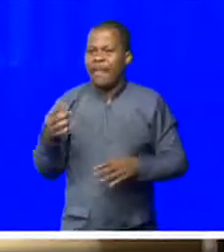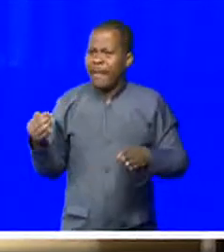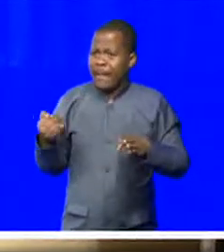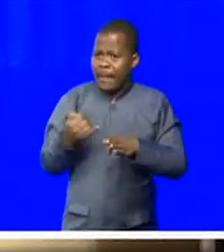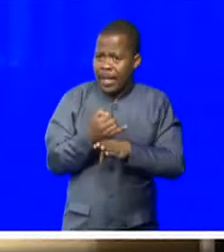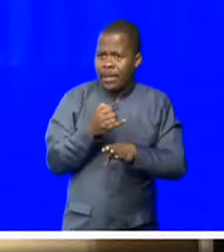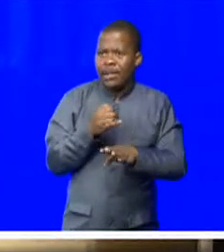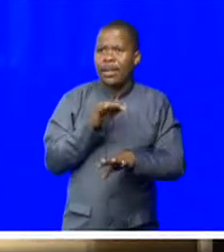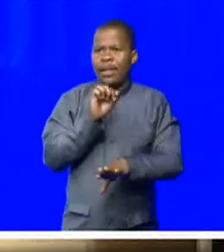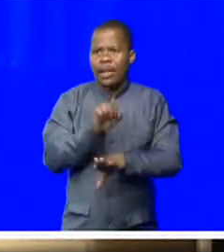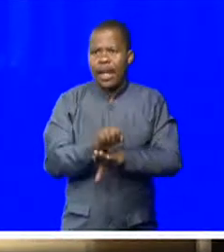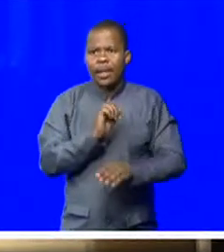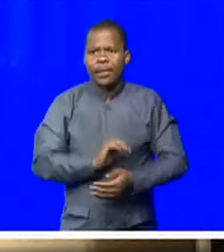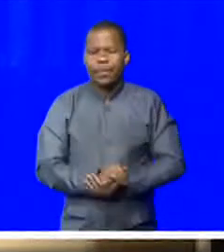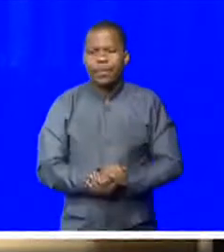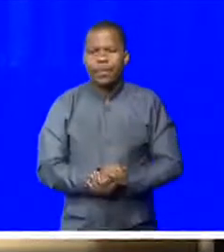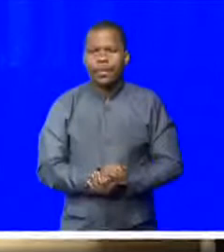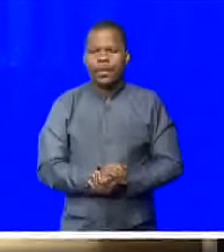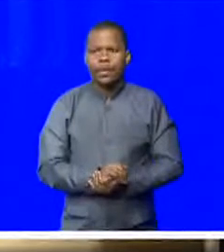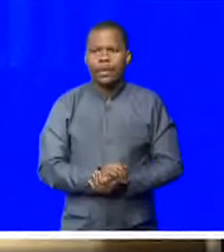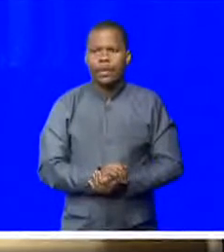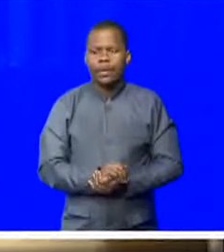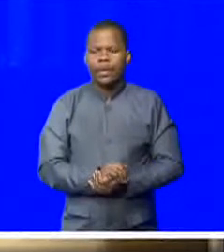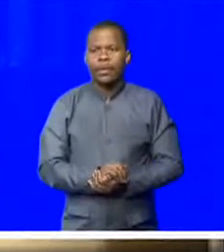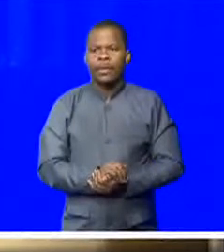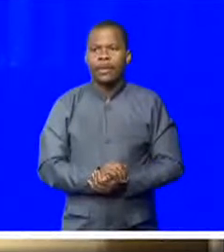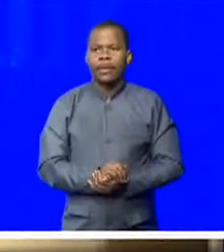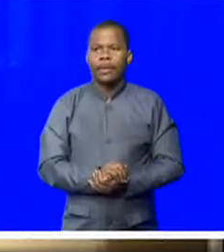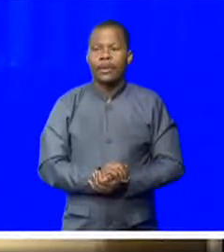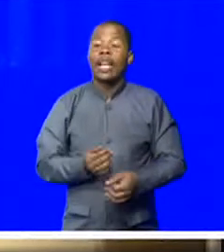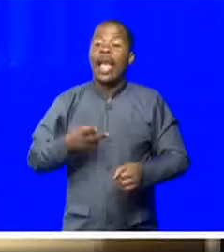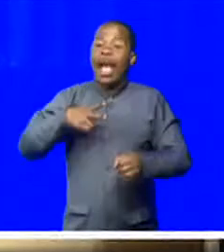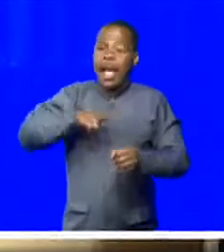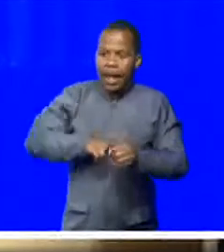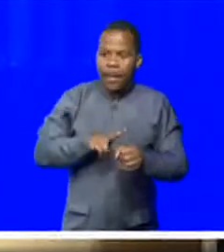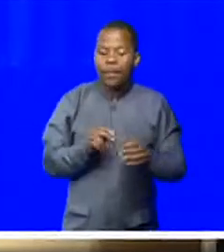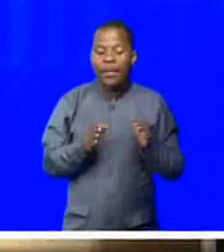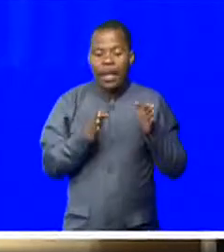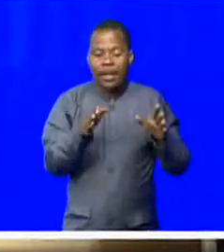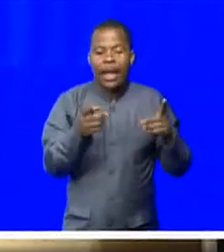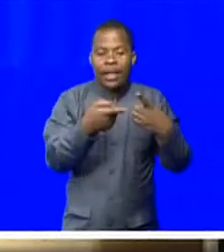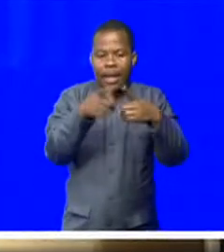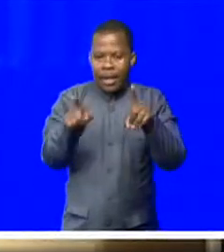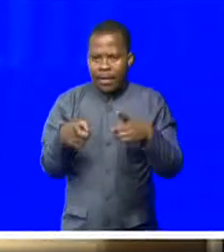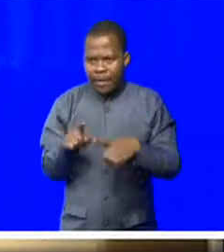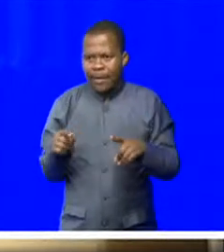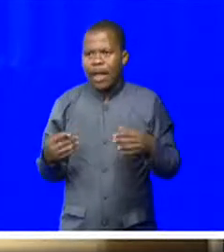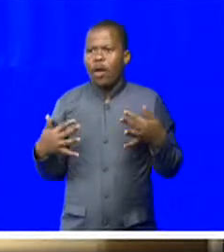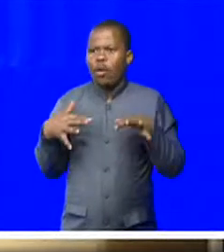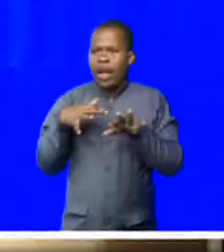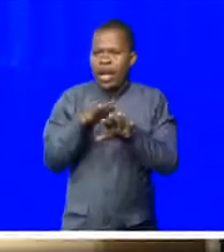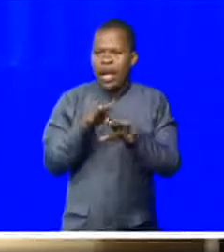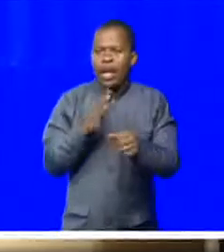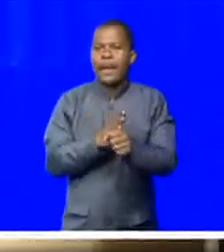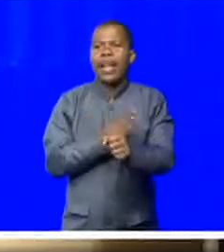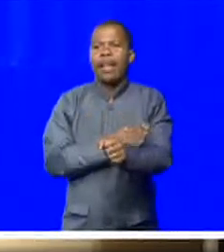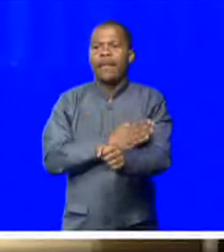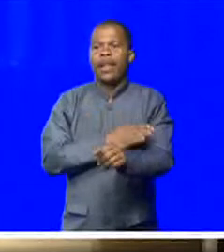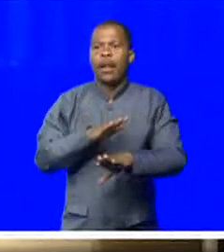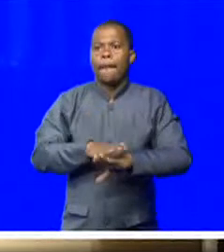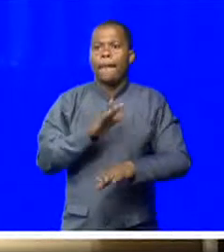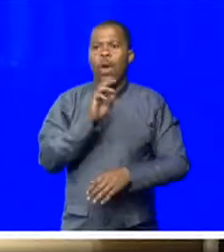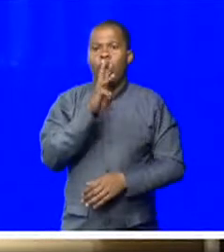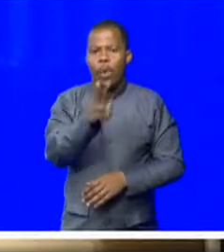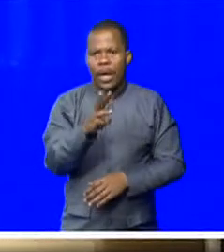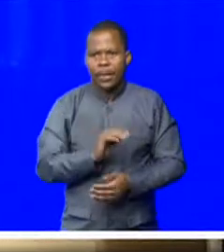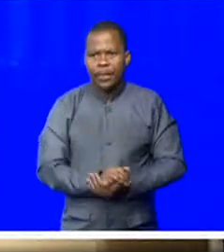about more capacity, more content, more speed, but it's also about network infrastructure that is easy and pervasive as the air